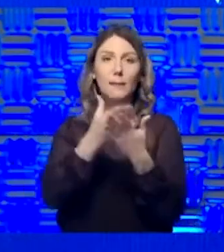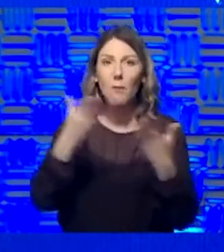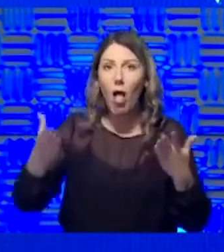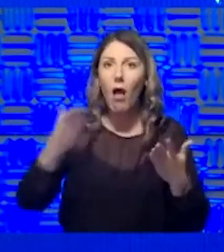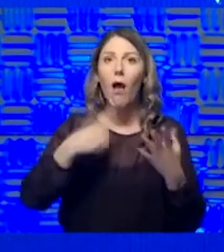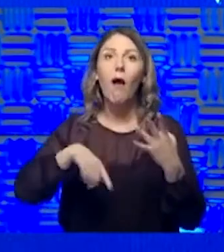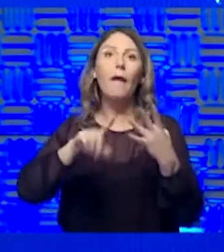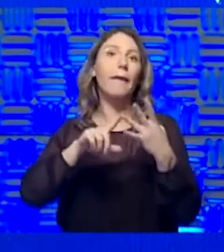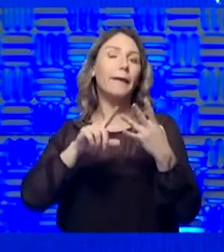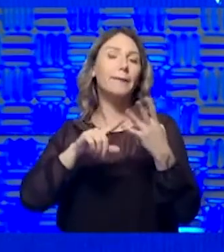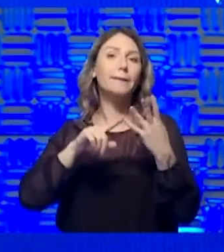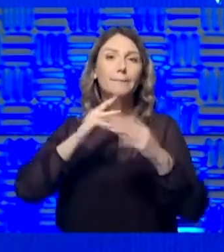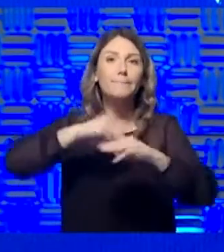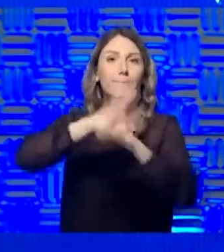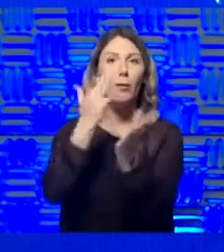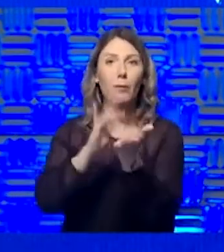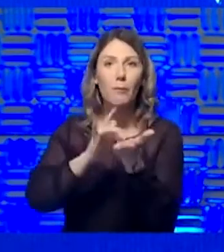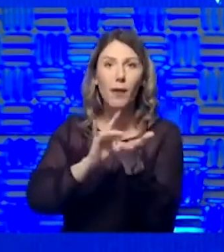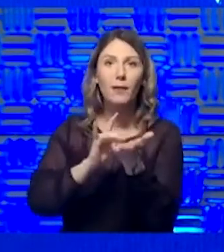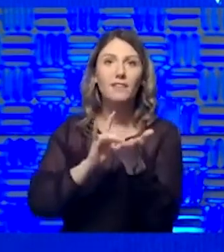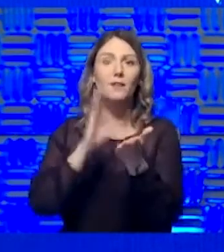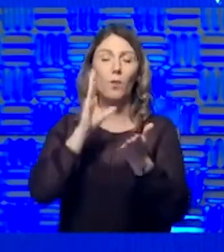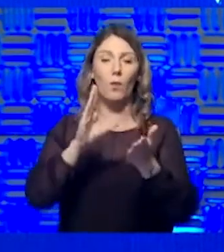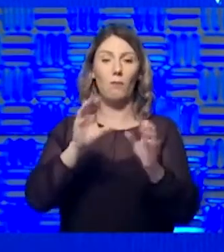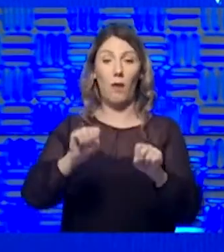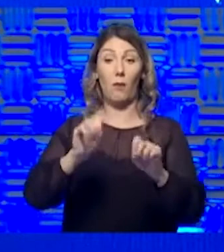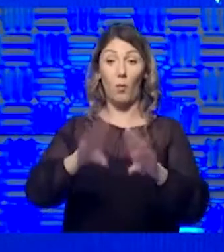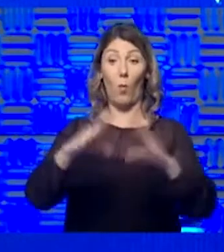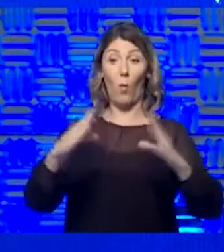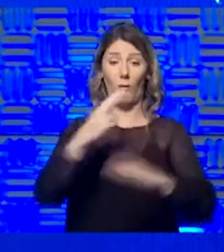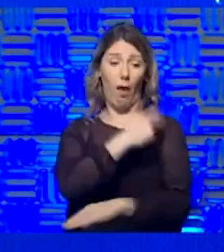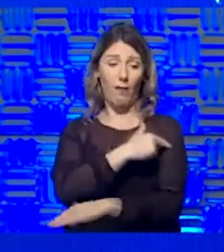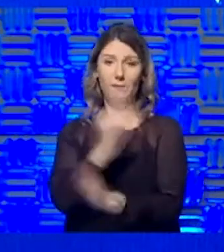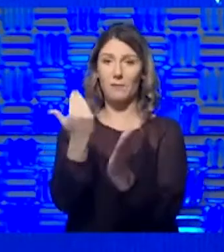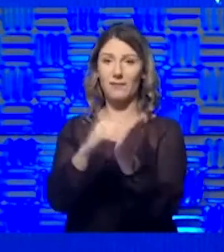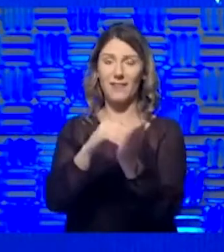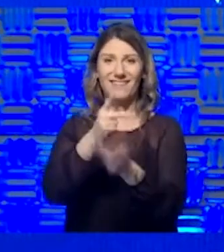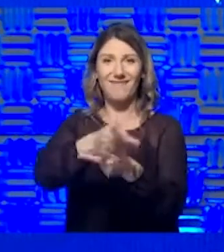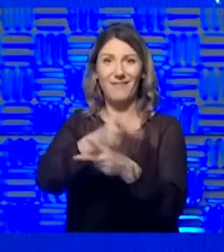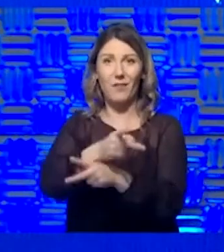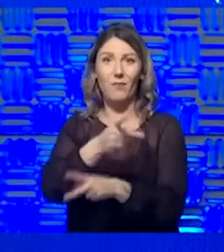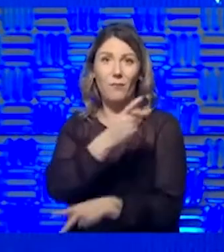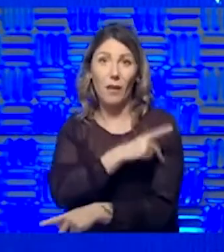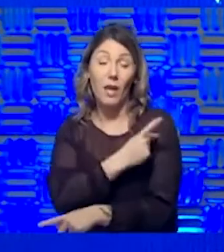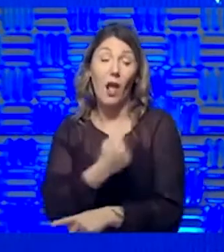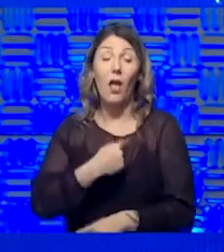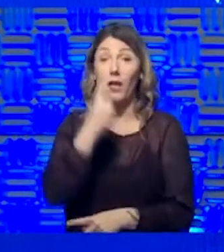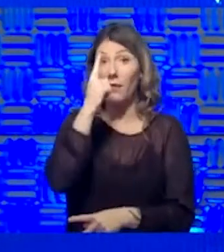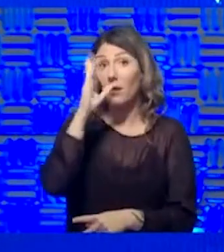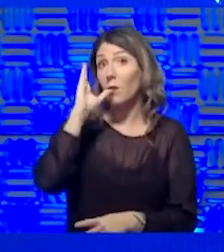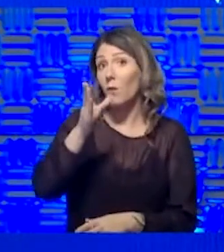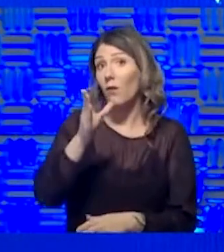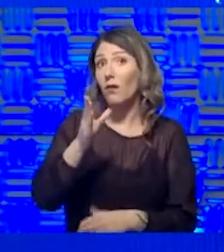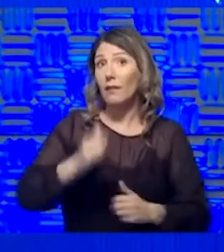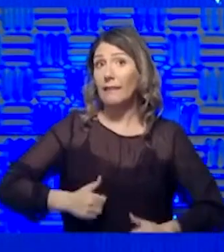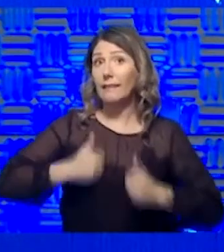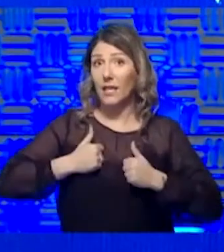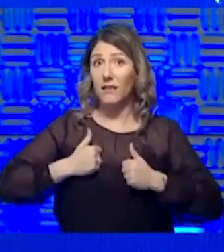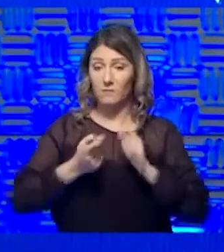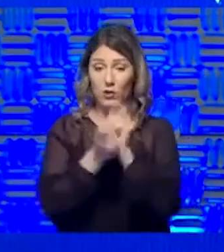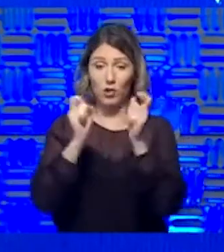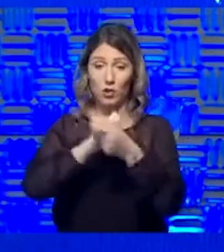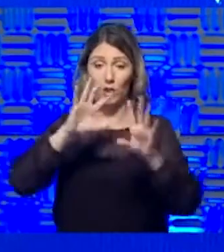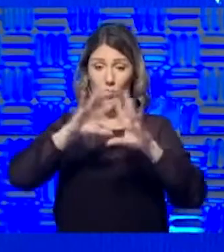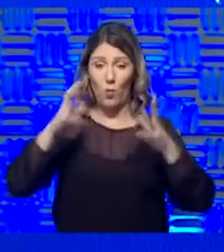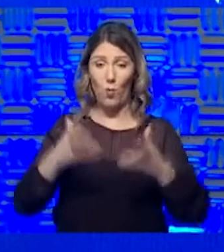health systems to open back up to take care of patients. I think we're going to be living in a changed world until there's vaccine and